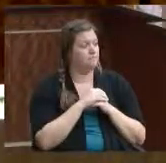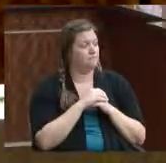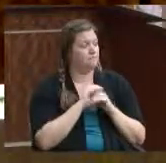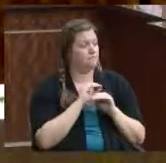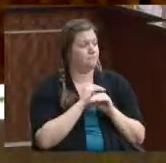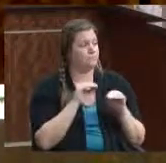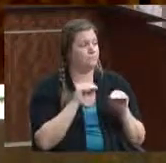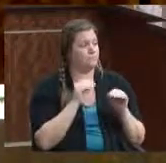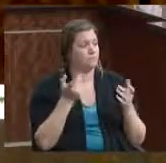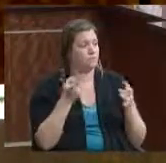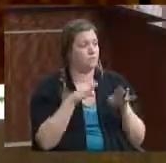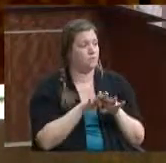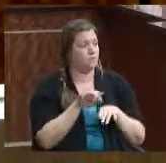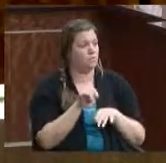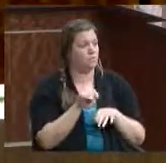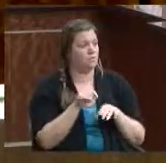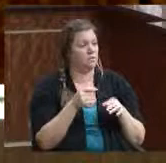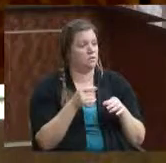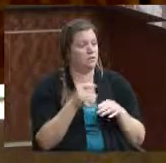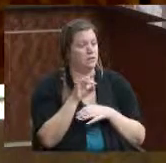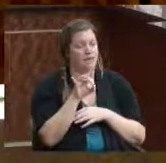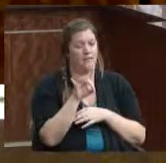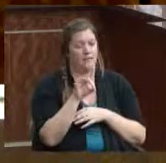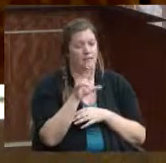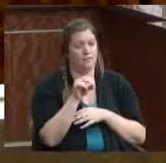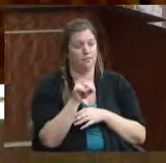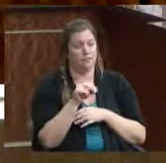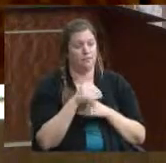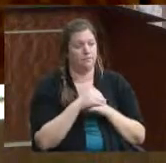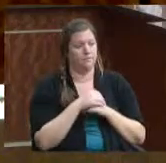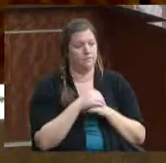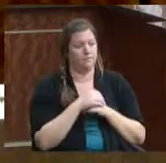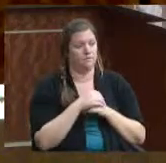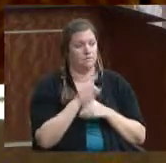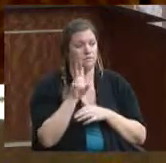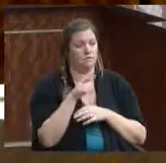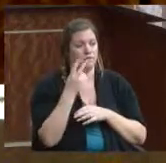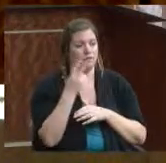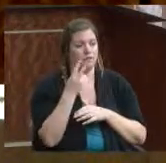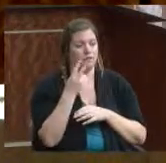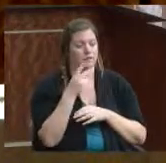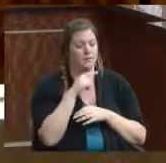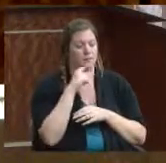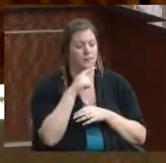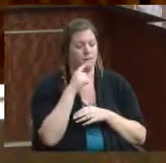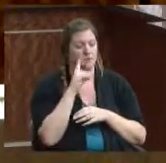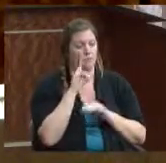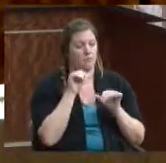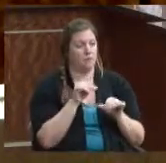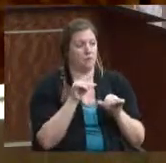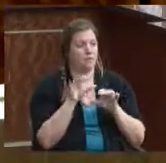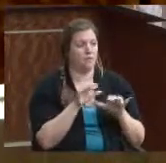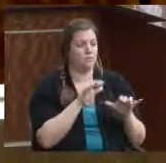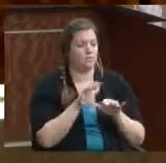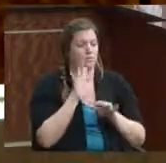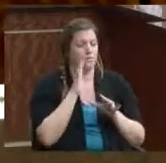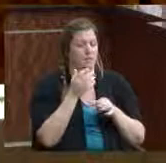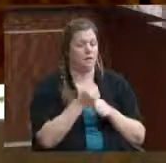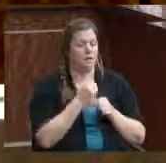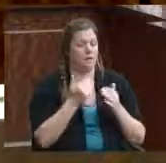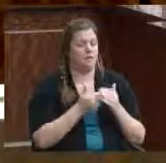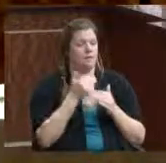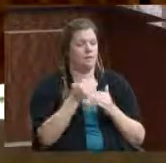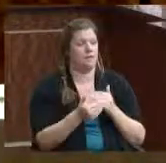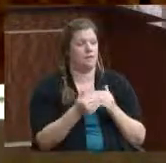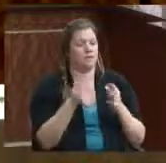Seeing no one, I'll close the public hearing at 8:30. The second public hearing with possible action will be held at the next Mayor and